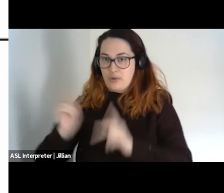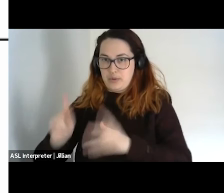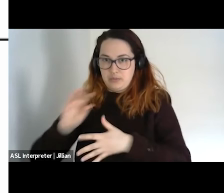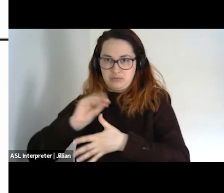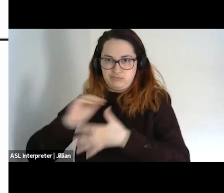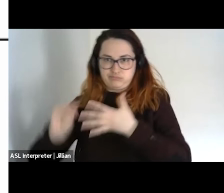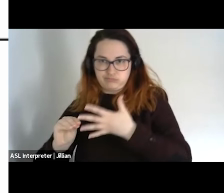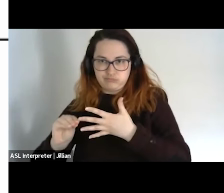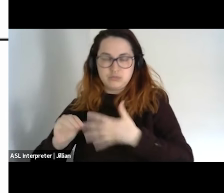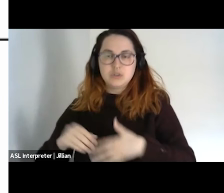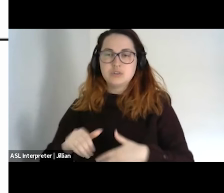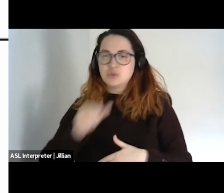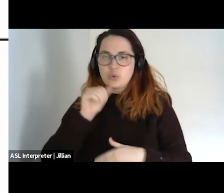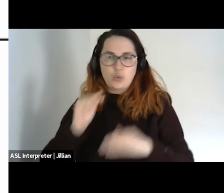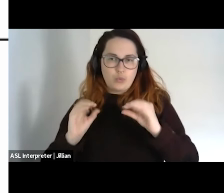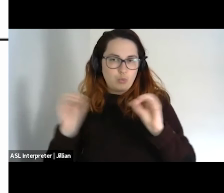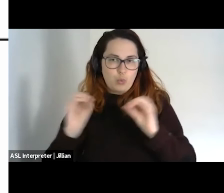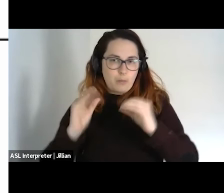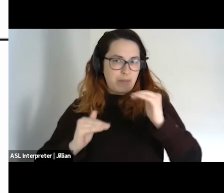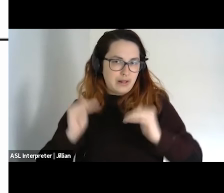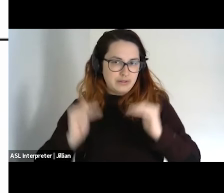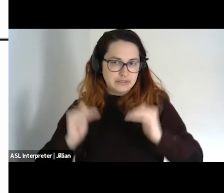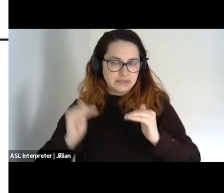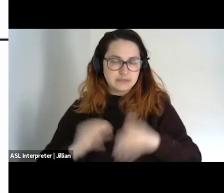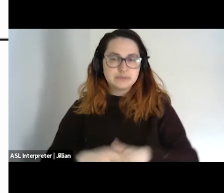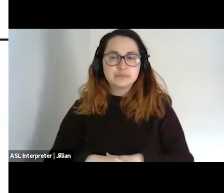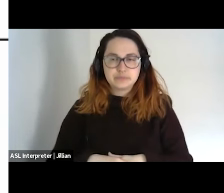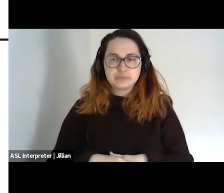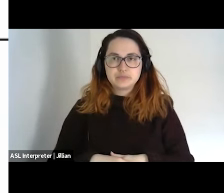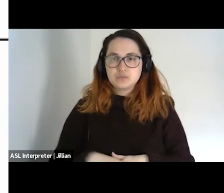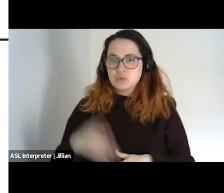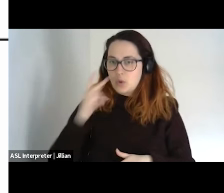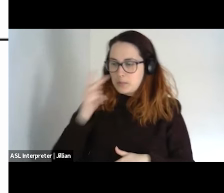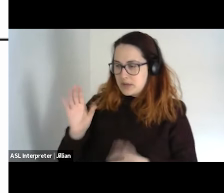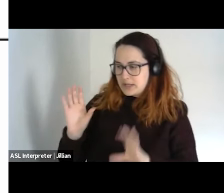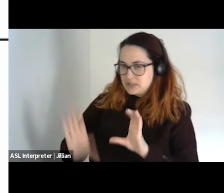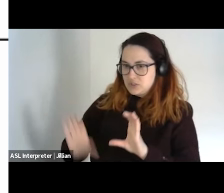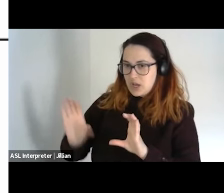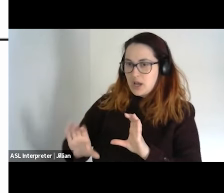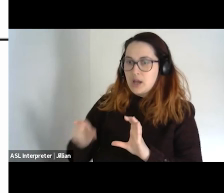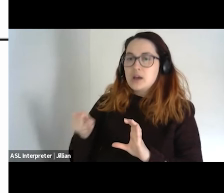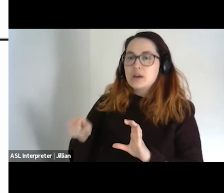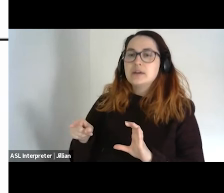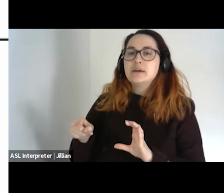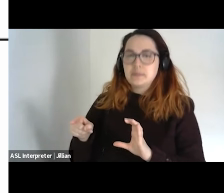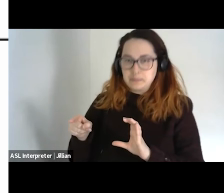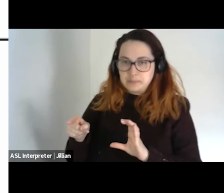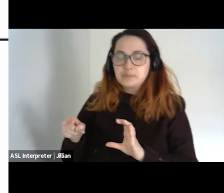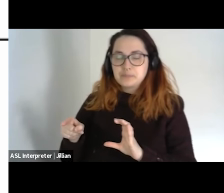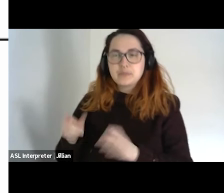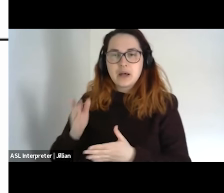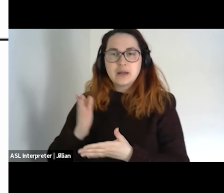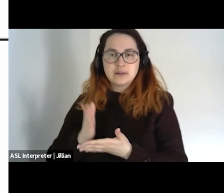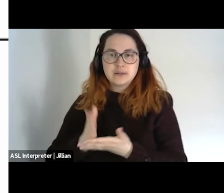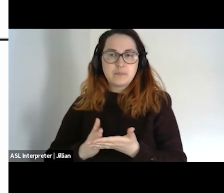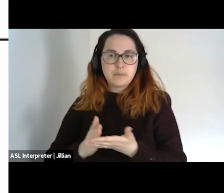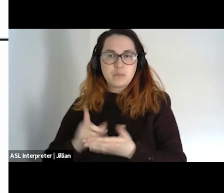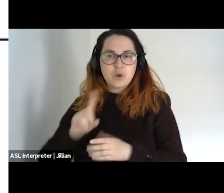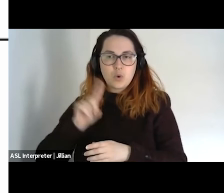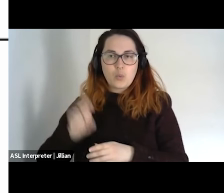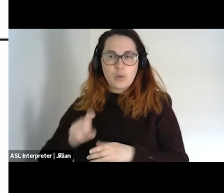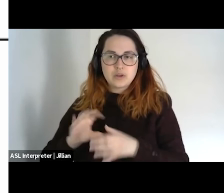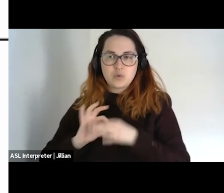balance between the two. Okay, so I'm just taking a look at the chat here, and I'm seeing that there's some questions around